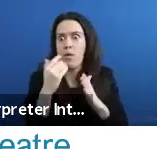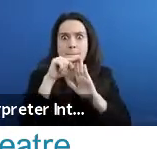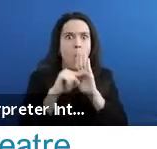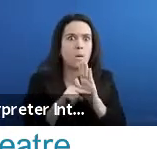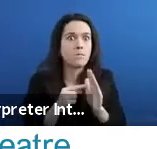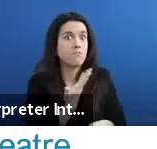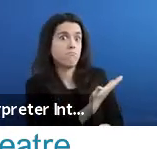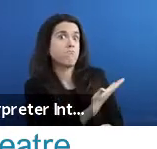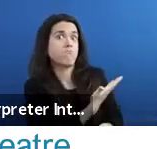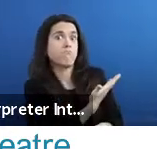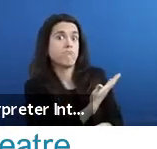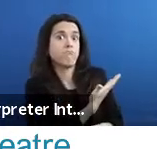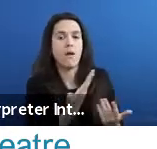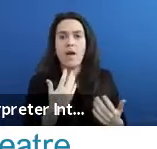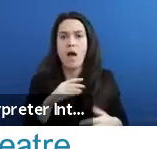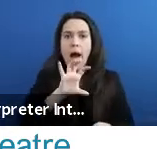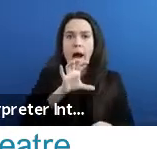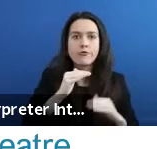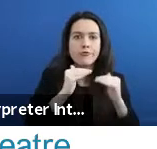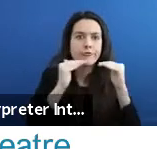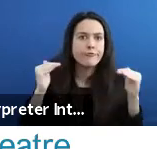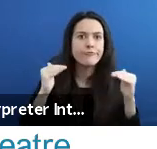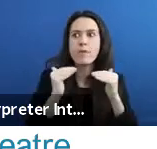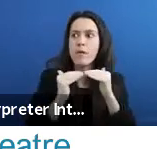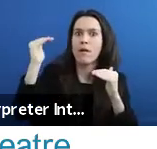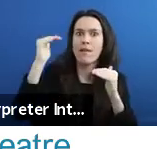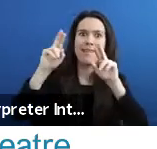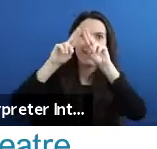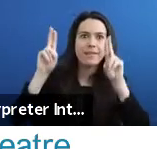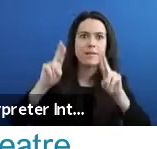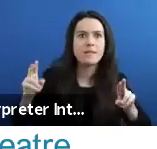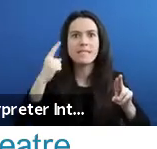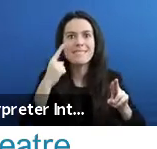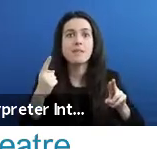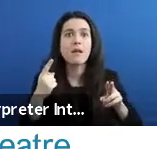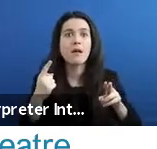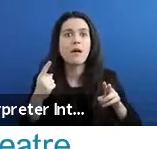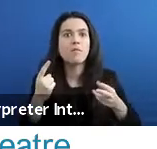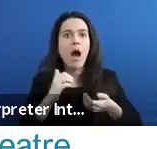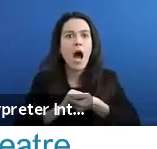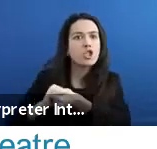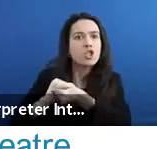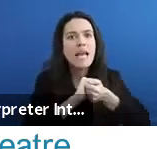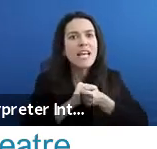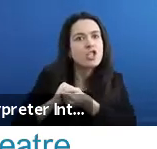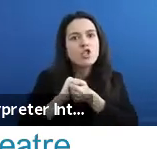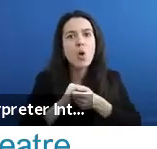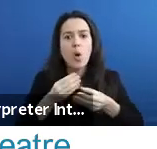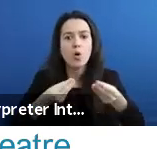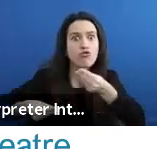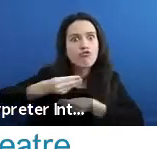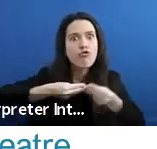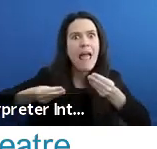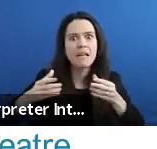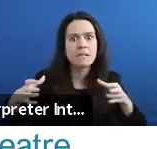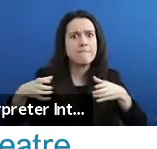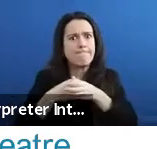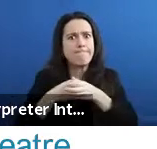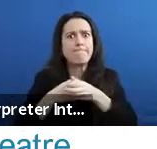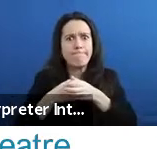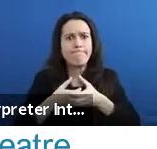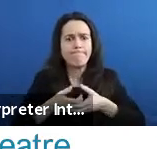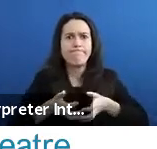regional level, collecting societies and trade associations have put forward measures to support the sector,